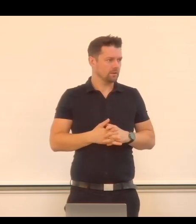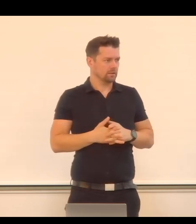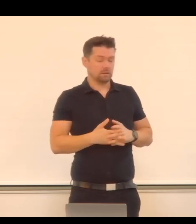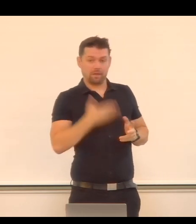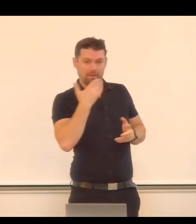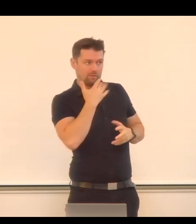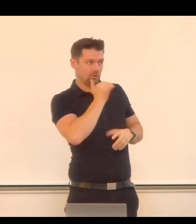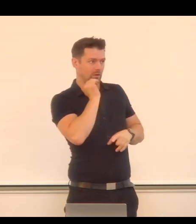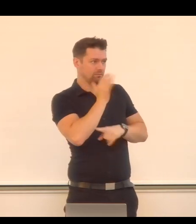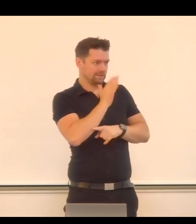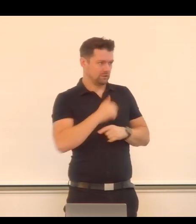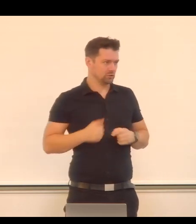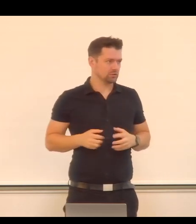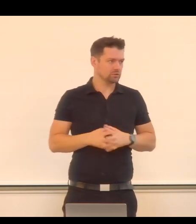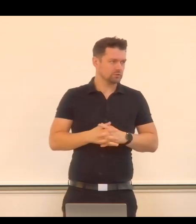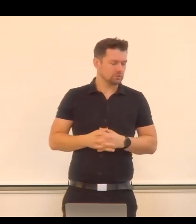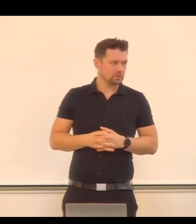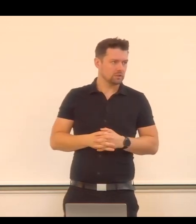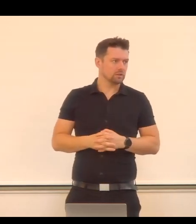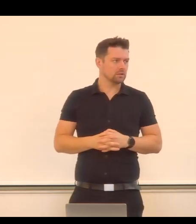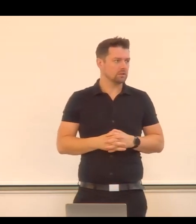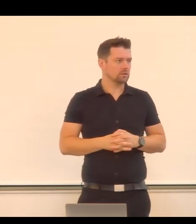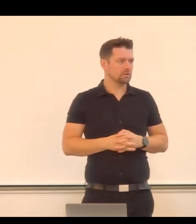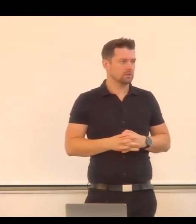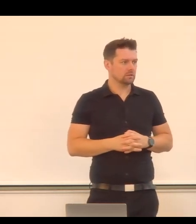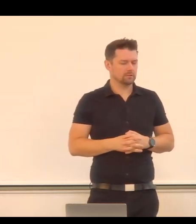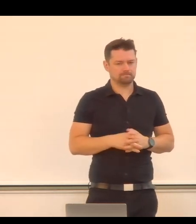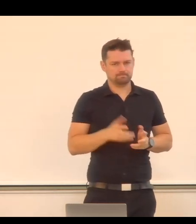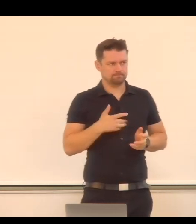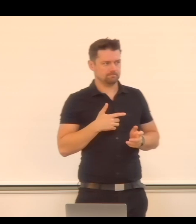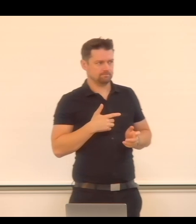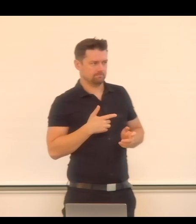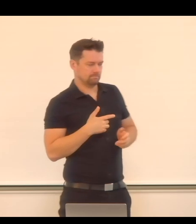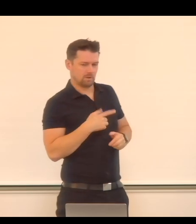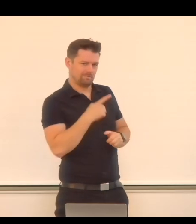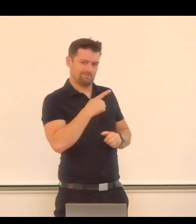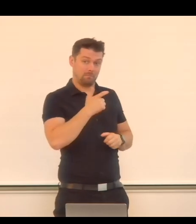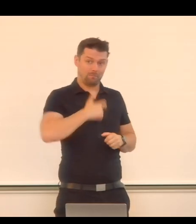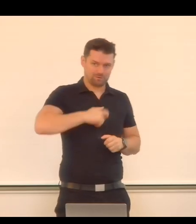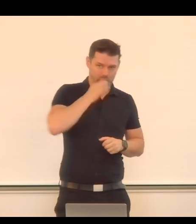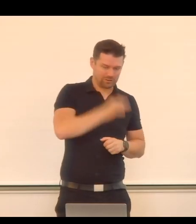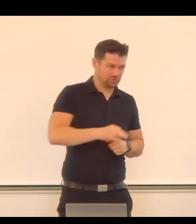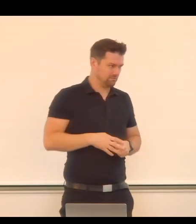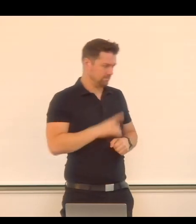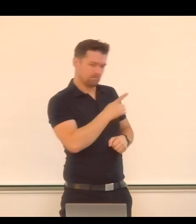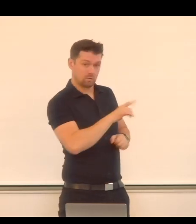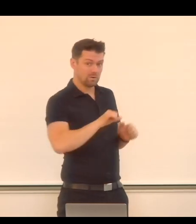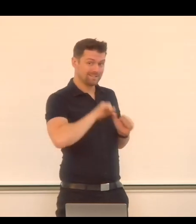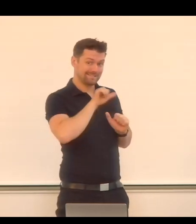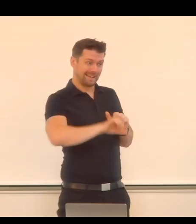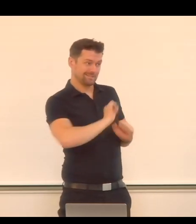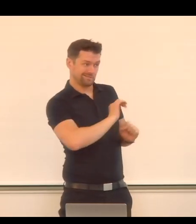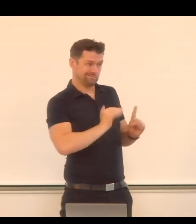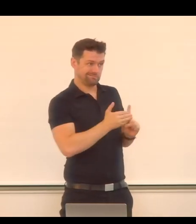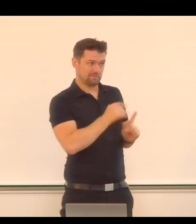presentation. I'm Ivona from the Moonshot Celebration. I have a personal question. What's next for you, if you can share? Would you also consider to go to